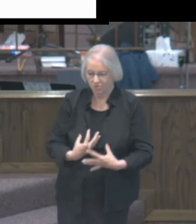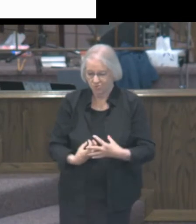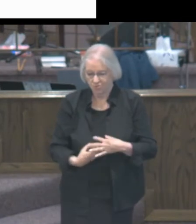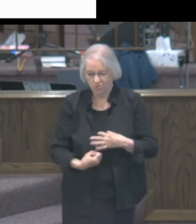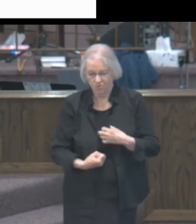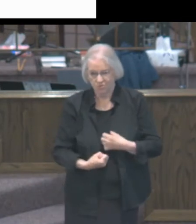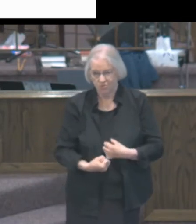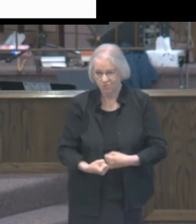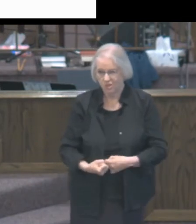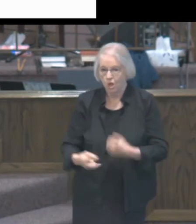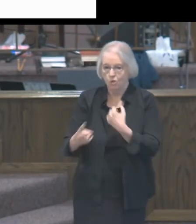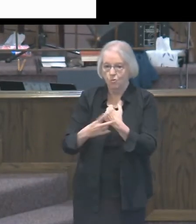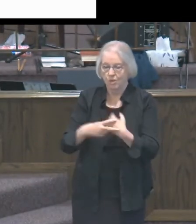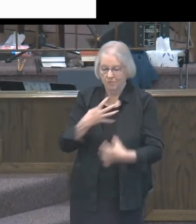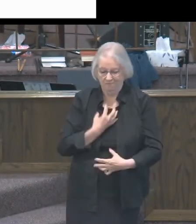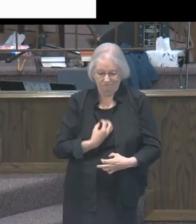just let it simmer.